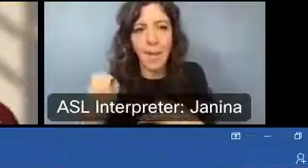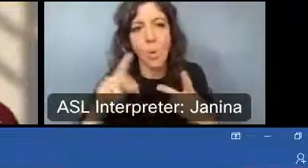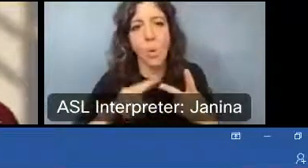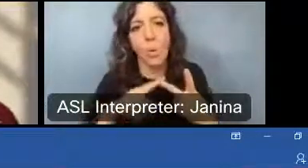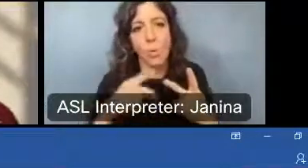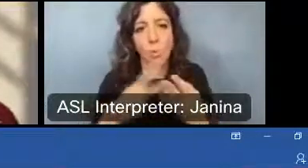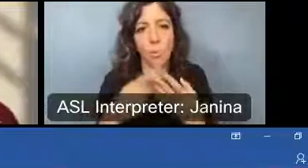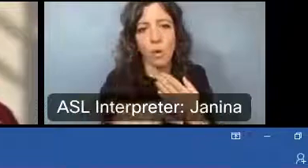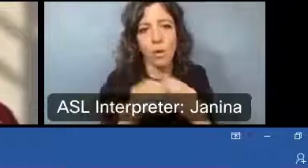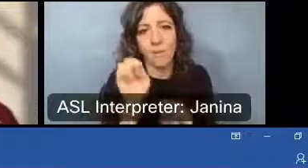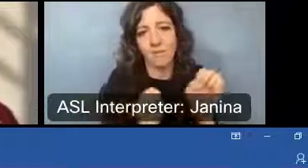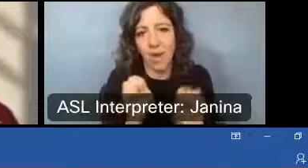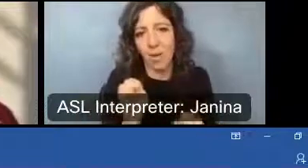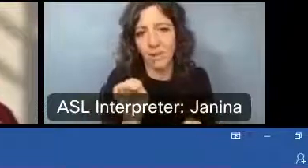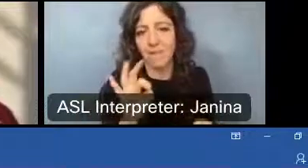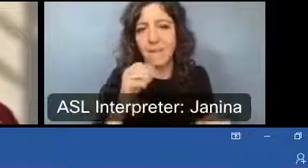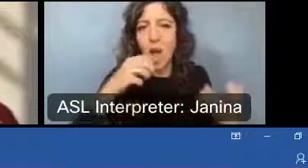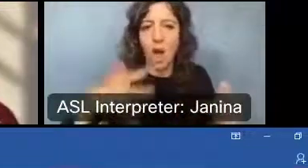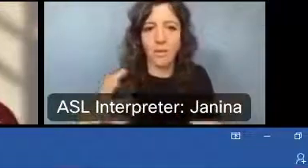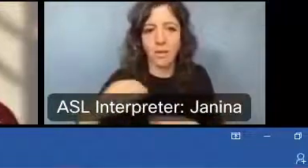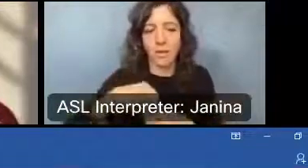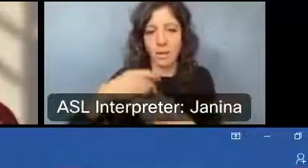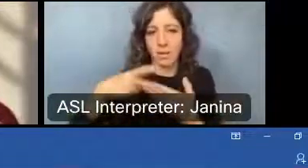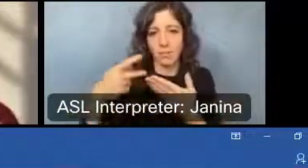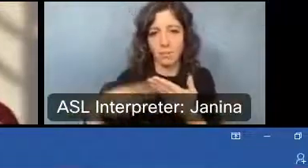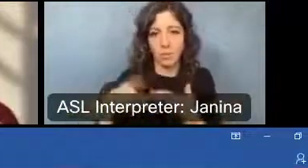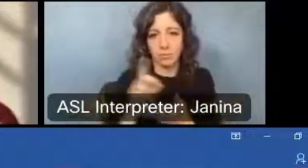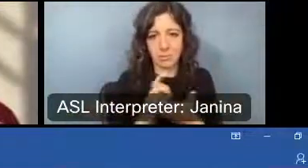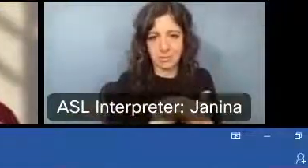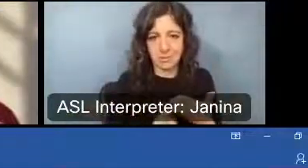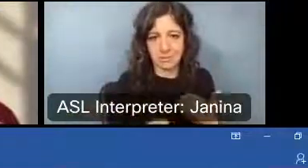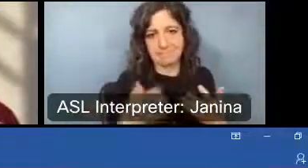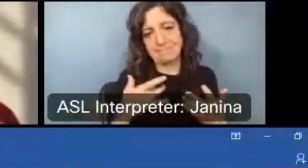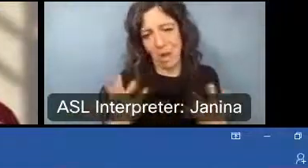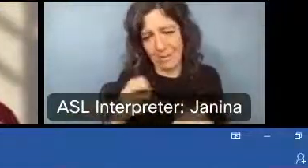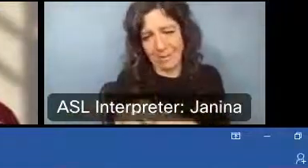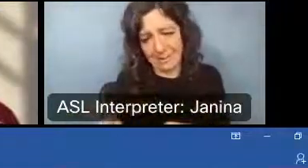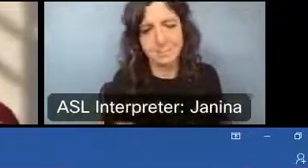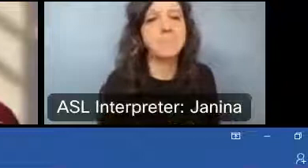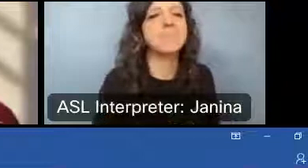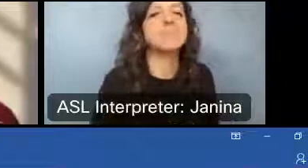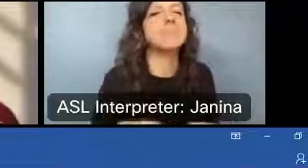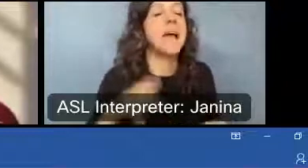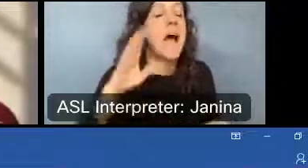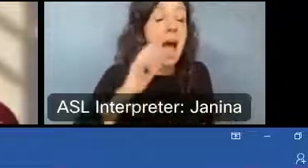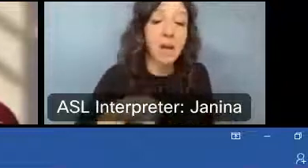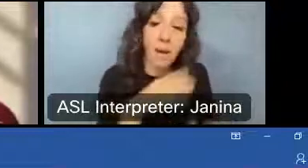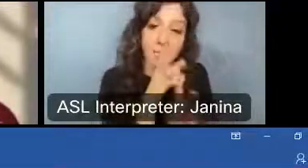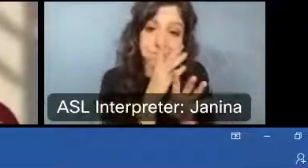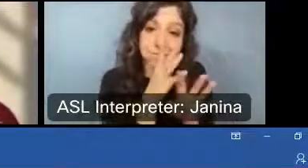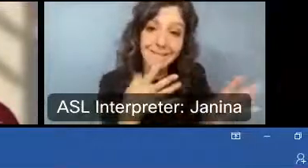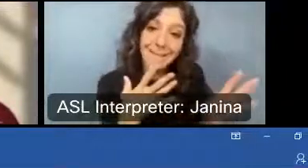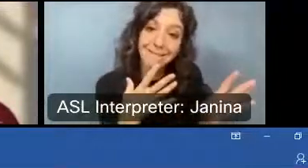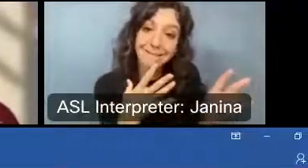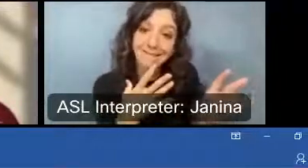if it's not already something that's in the program design. Usually those are already in the program design. I know I went over that relatively quickly,